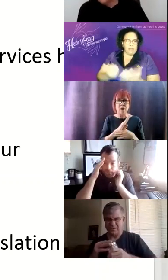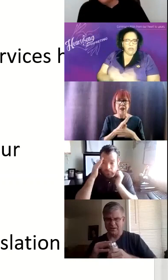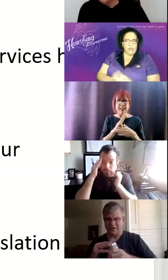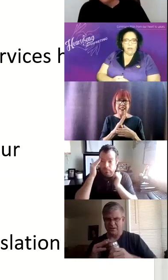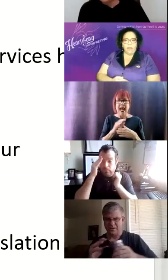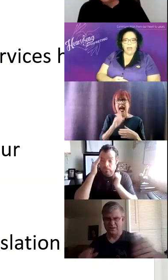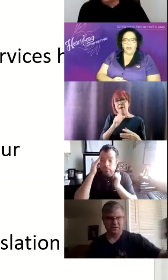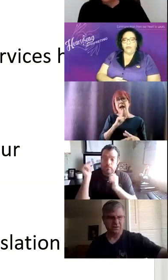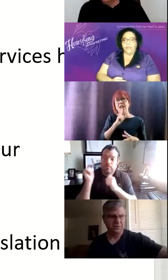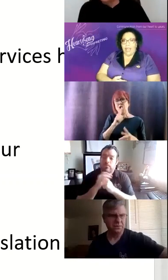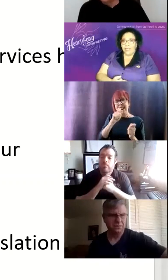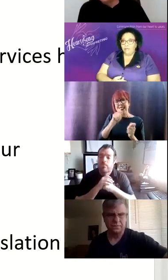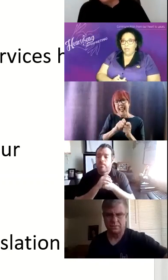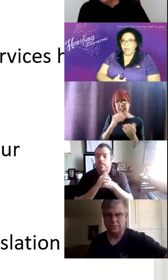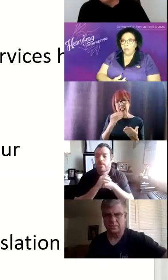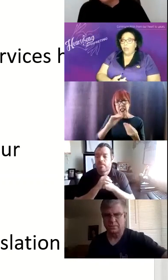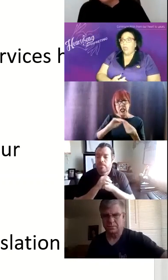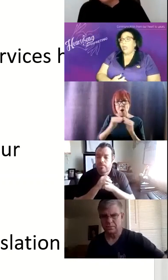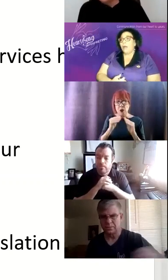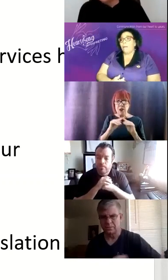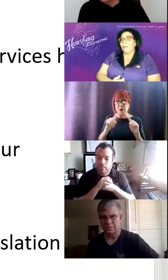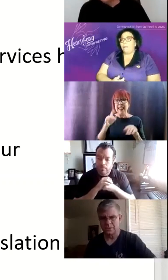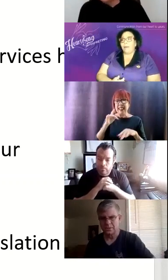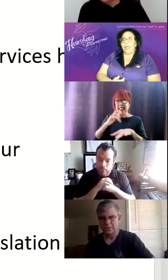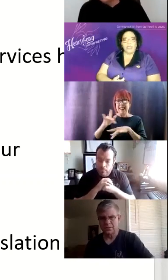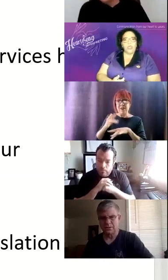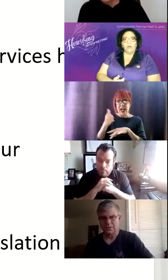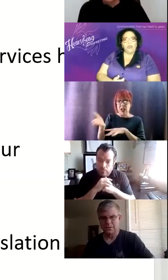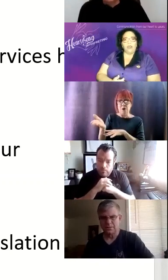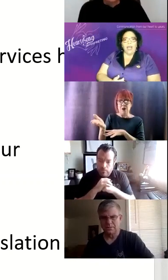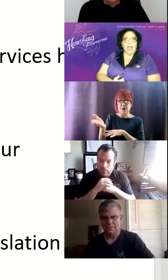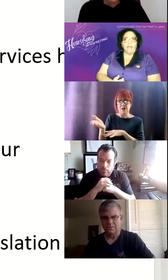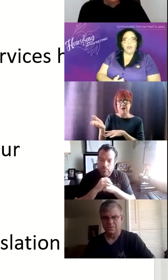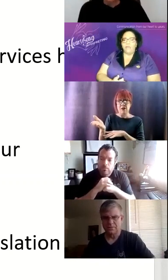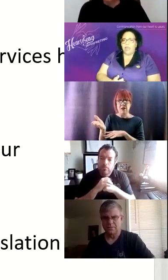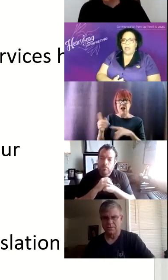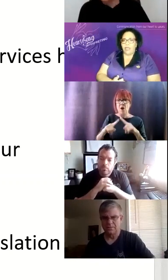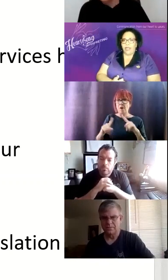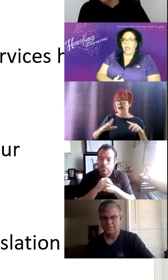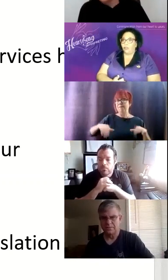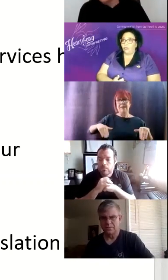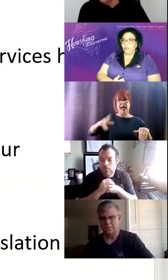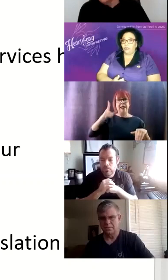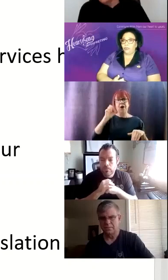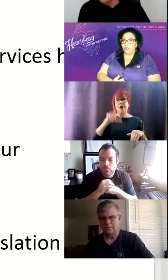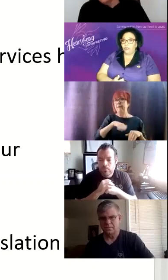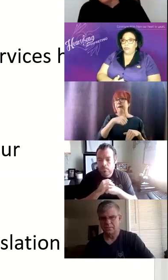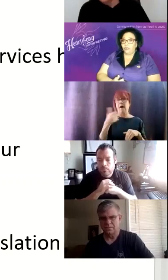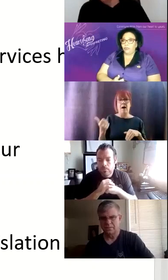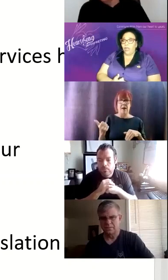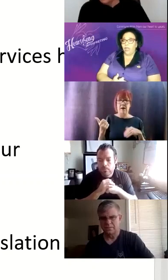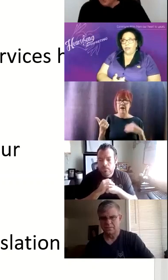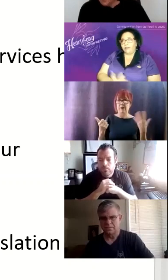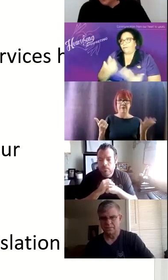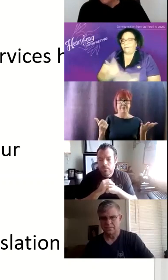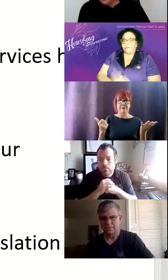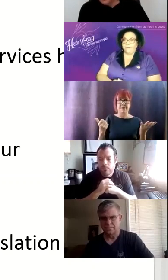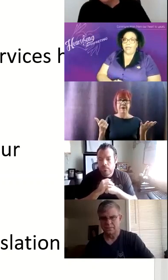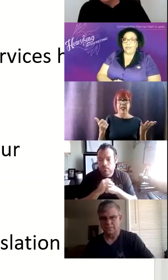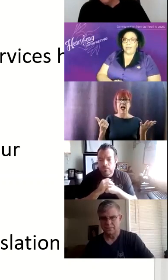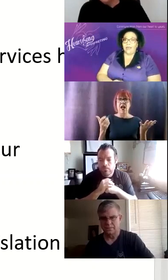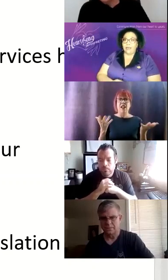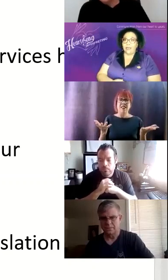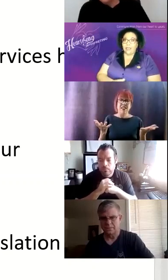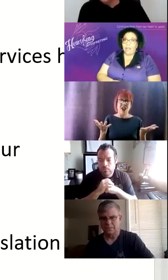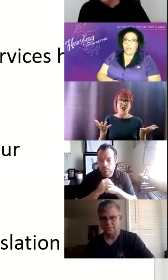numbers and everything, but I know that's available, but I haven't heard of anything else. And